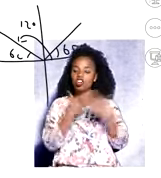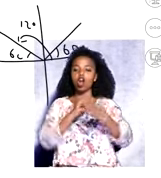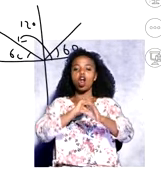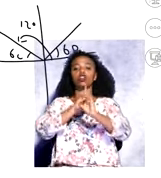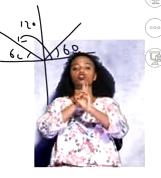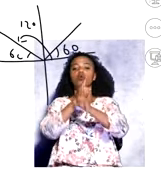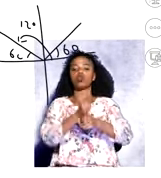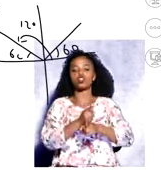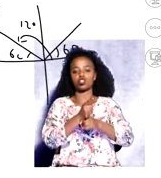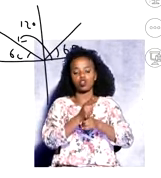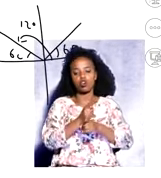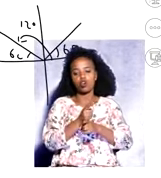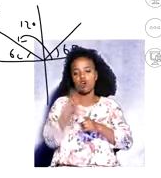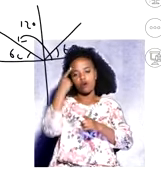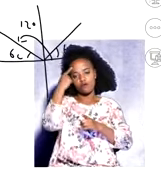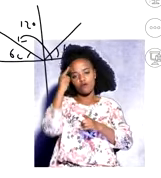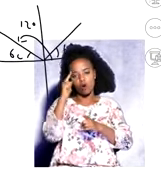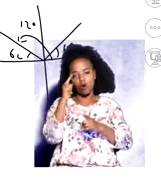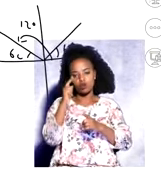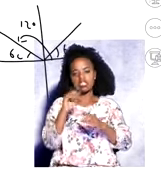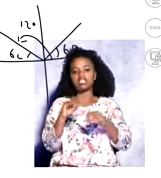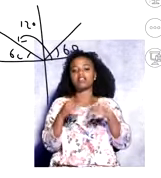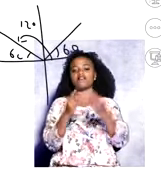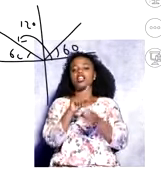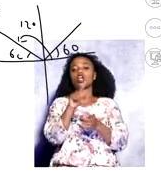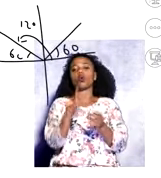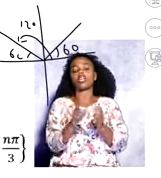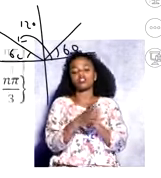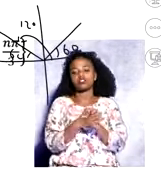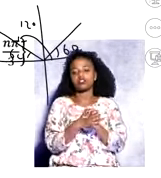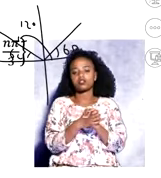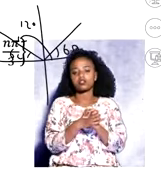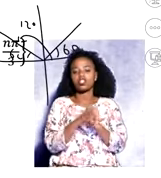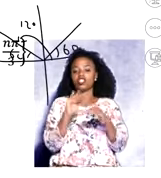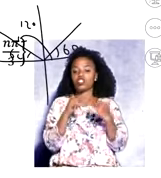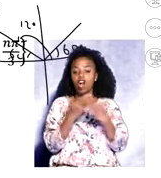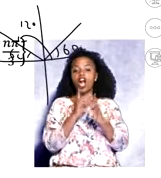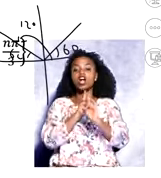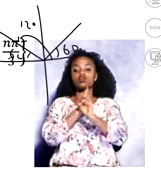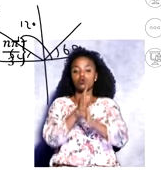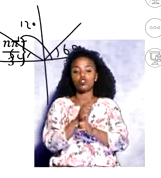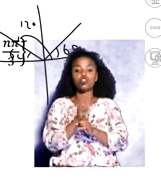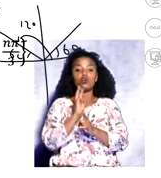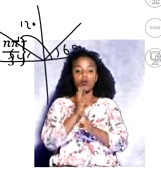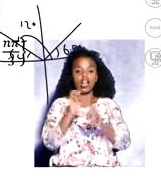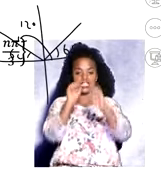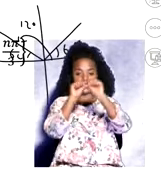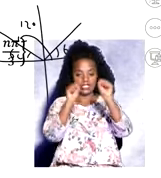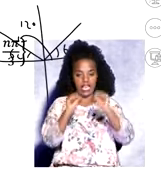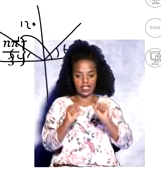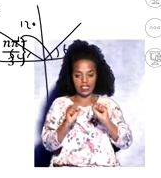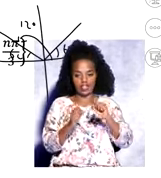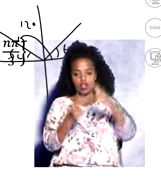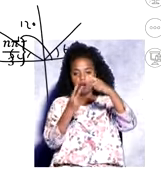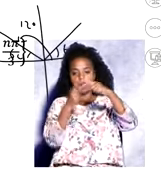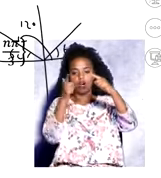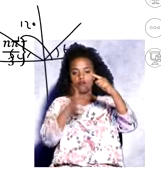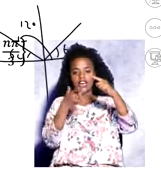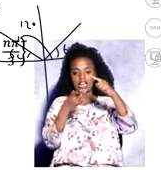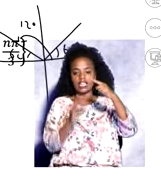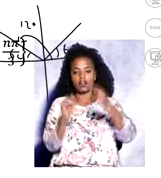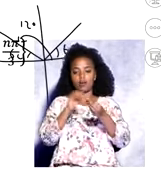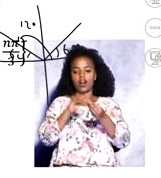solutions for this given equation. Therefore, the general solution will be, it is pi over 18 plus